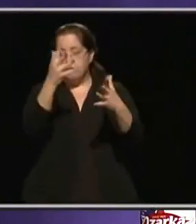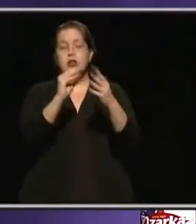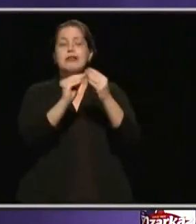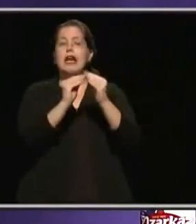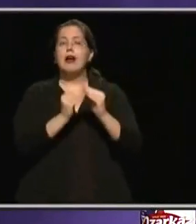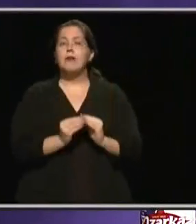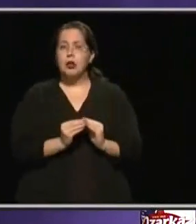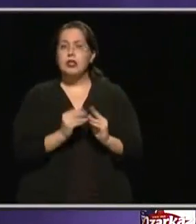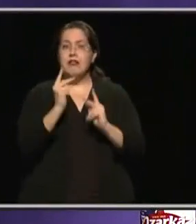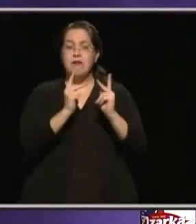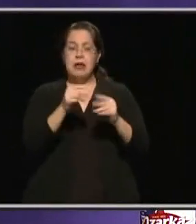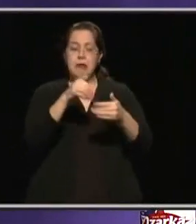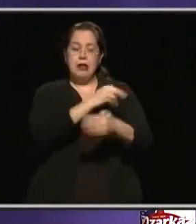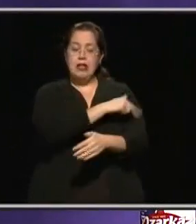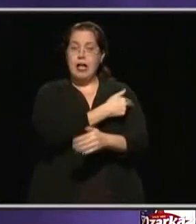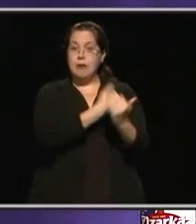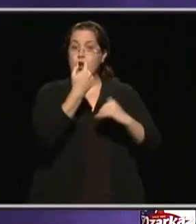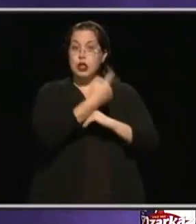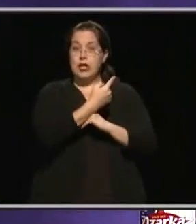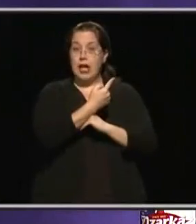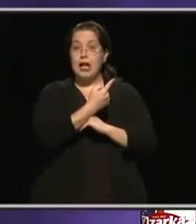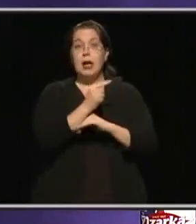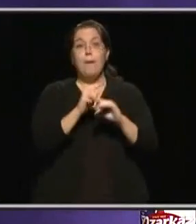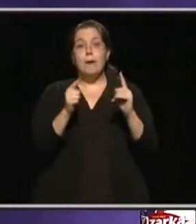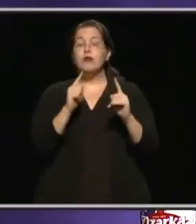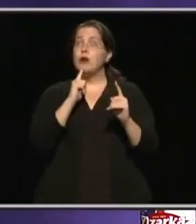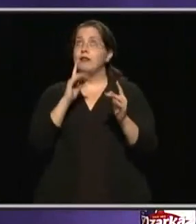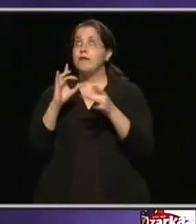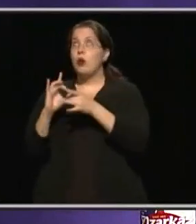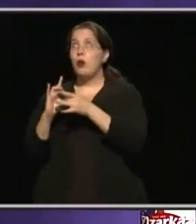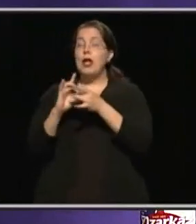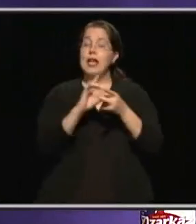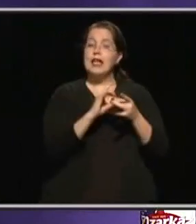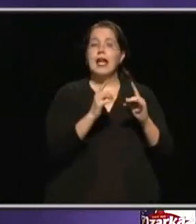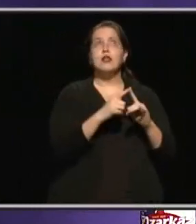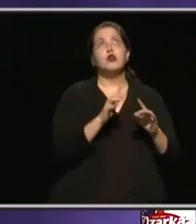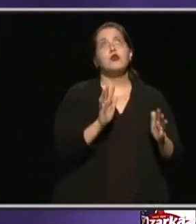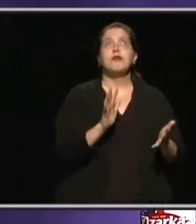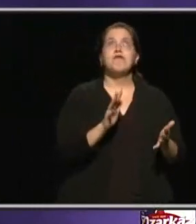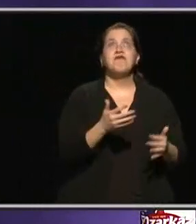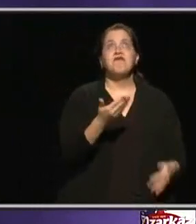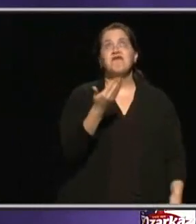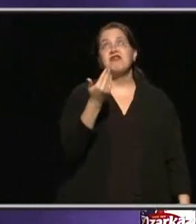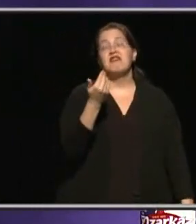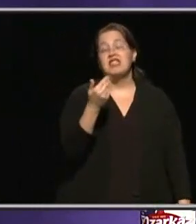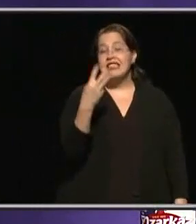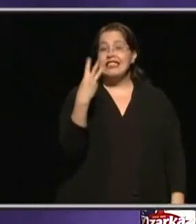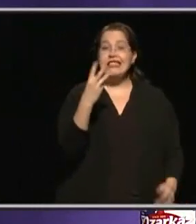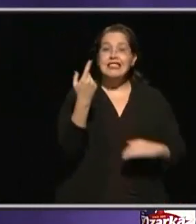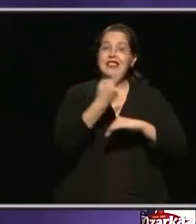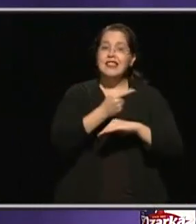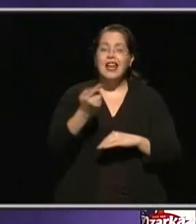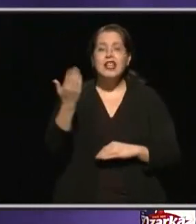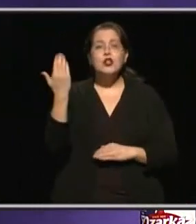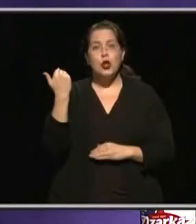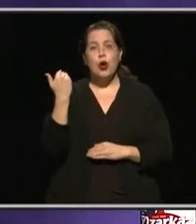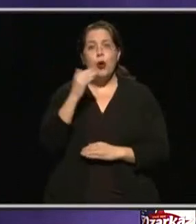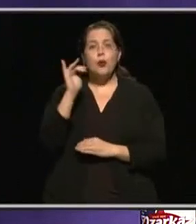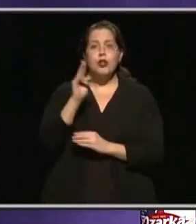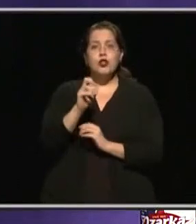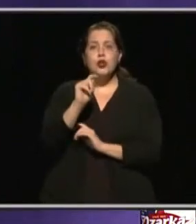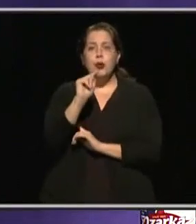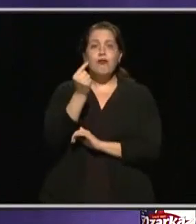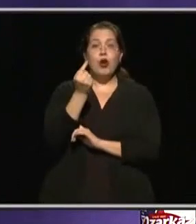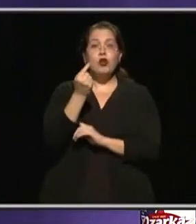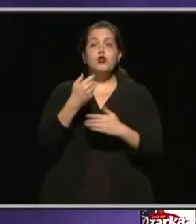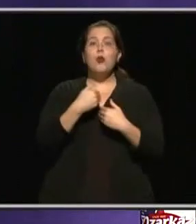are in the hospital today, but just to kind of relate that to just say 15, 16 days ago, on June the 1st,